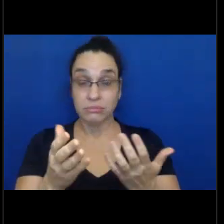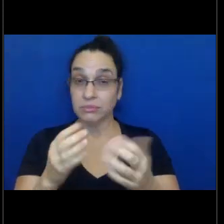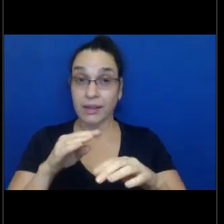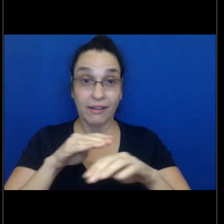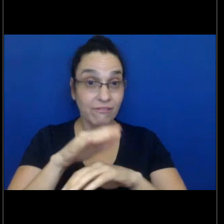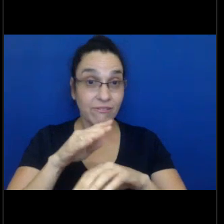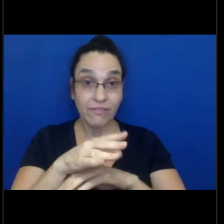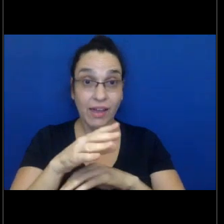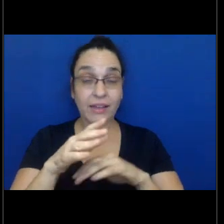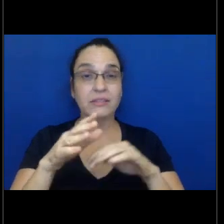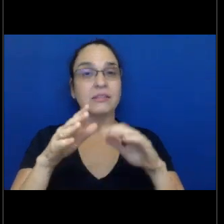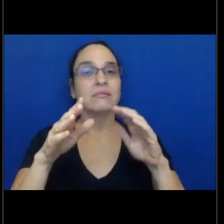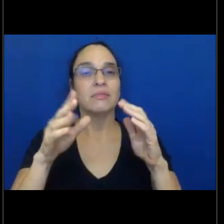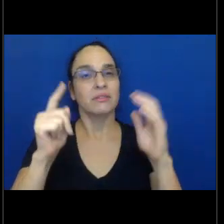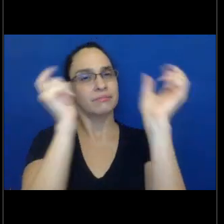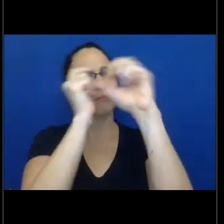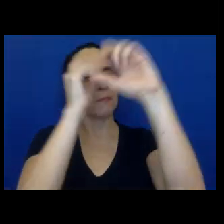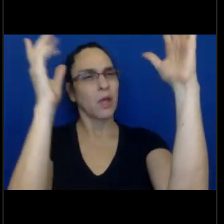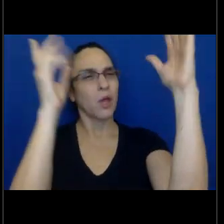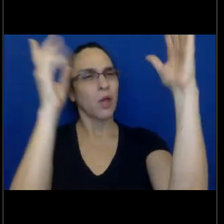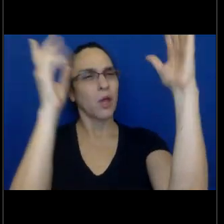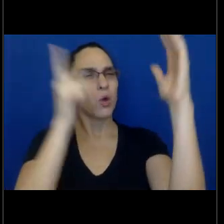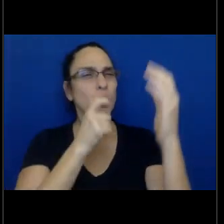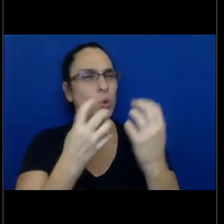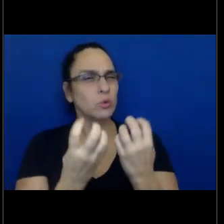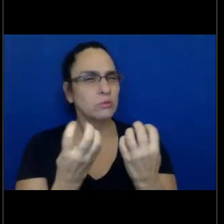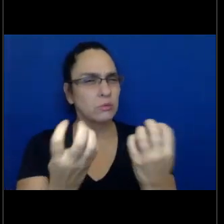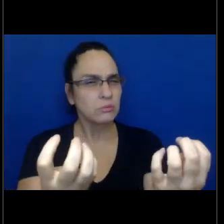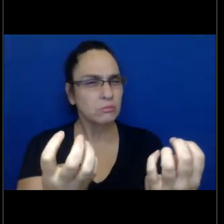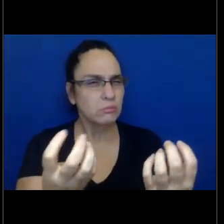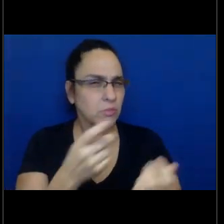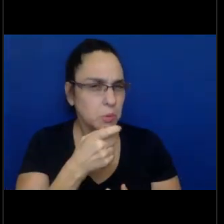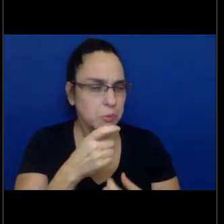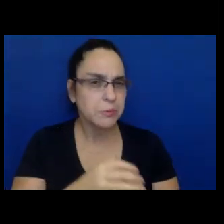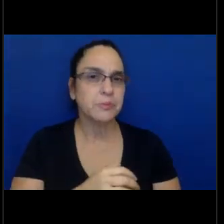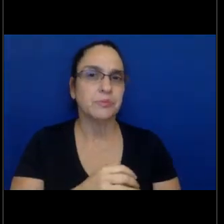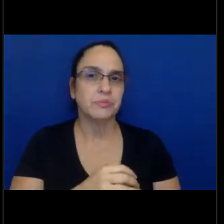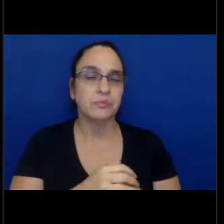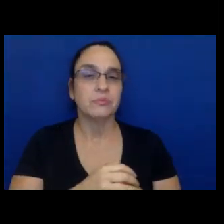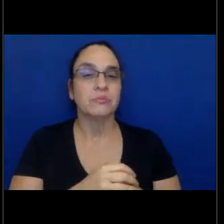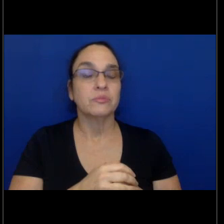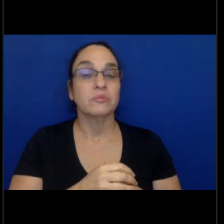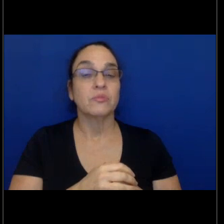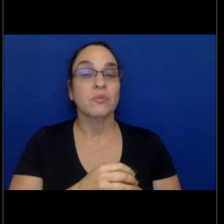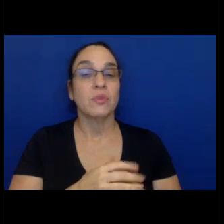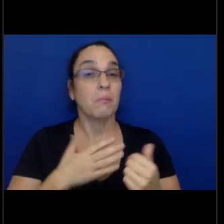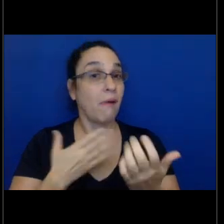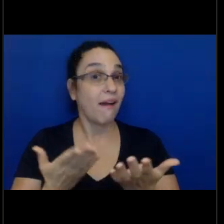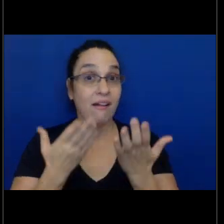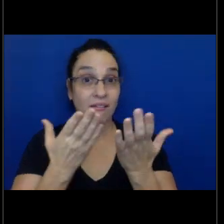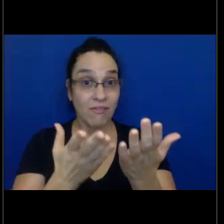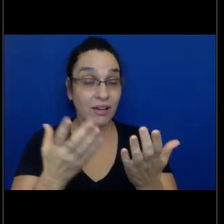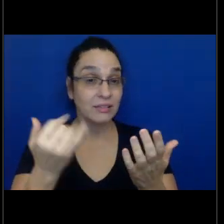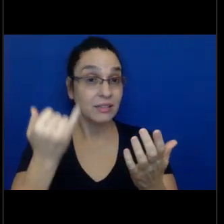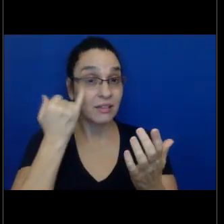So I would say you have to write a book if it's a very long